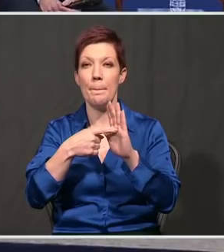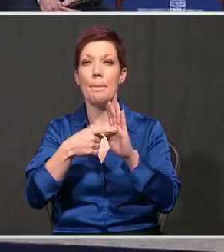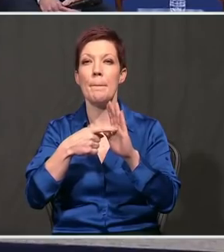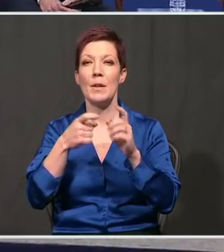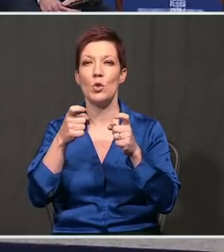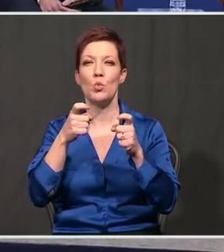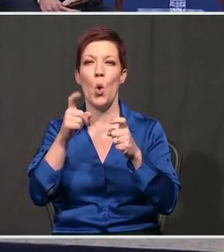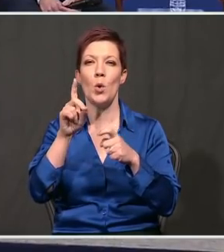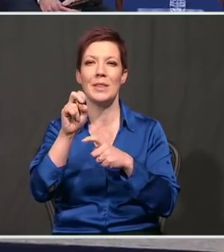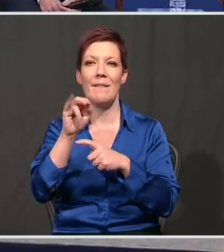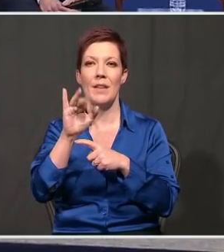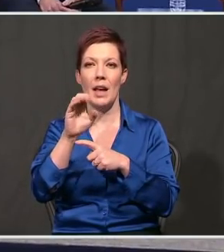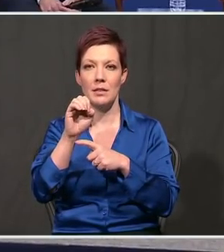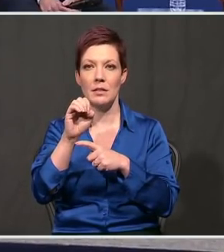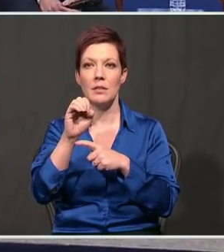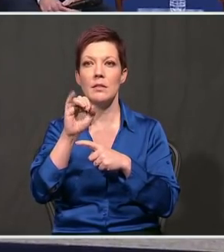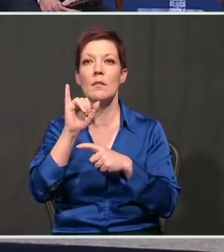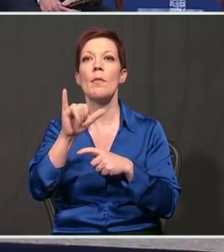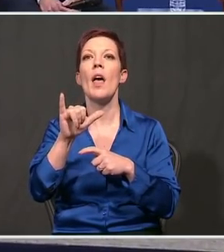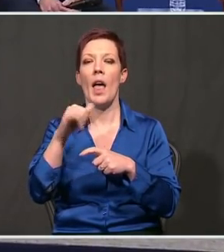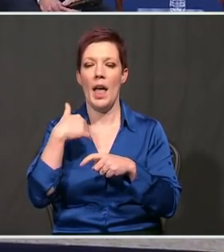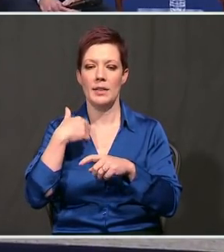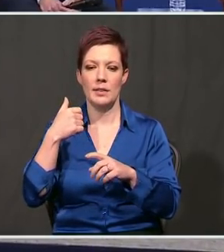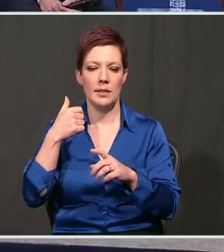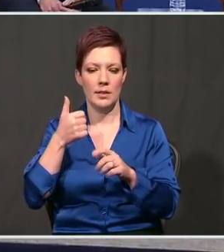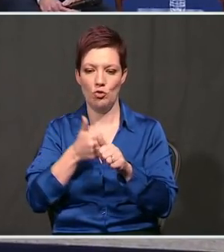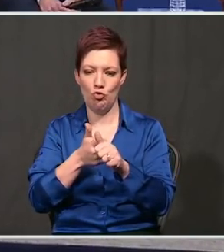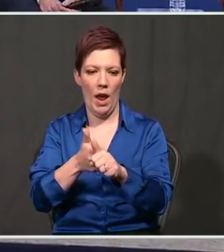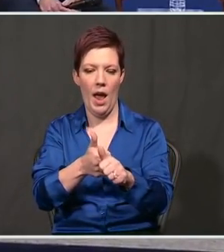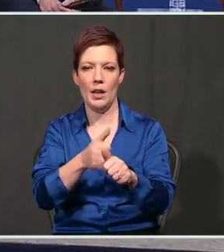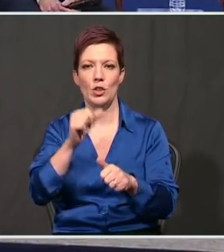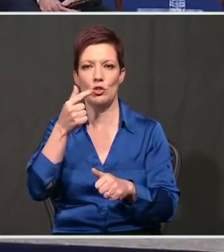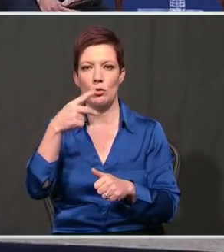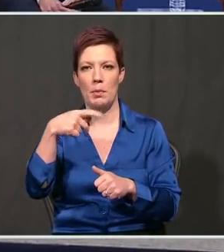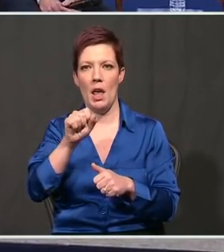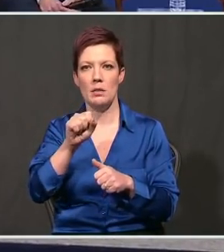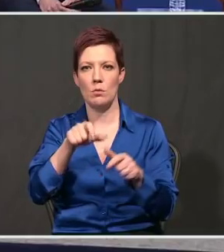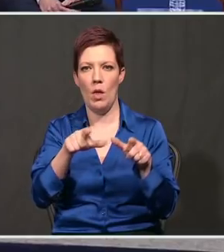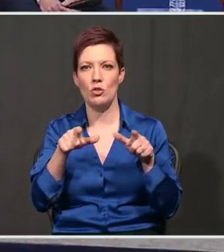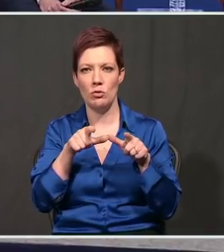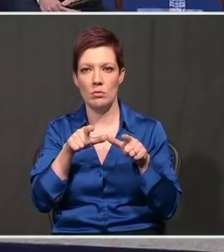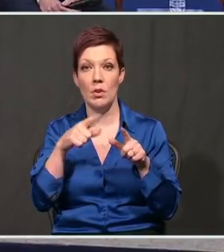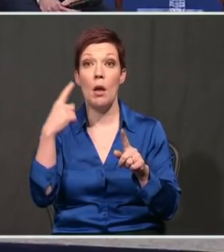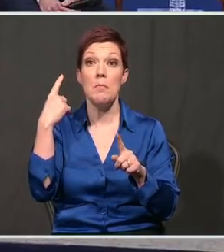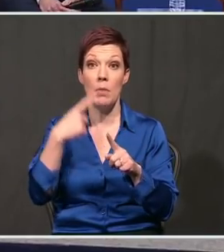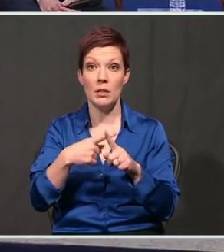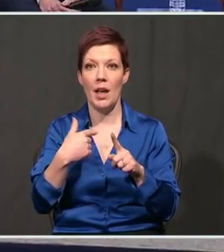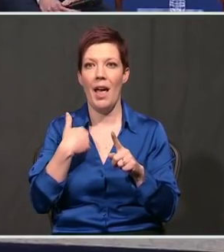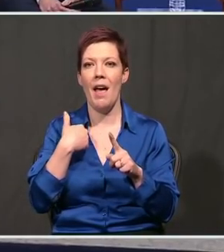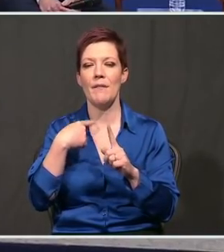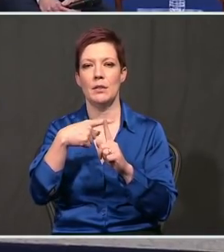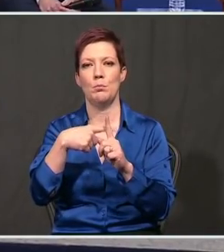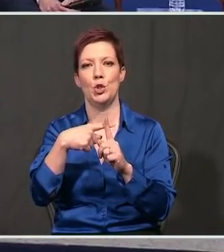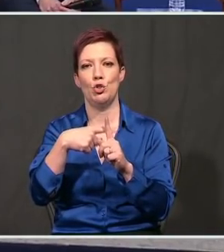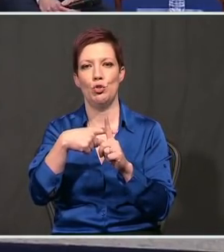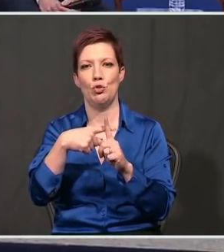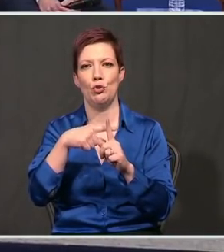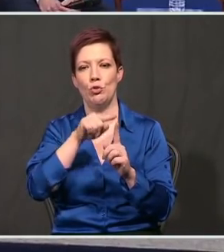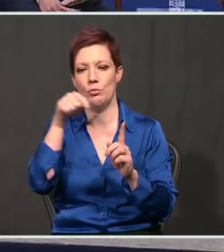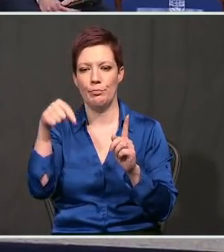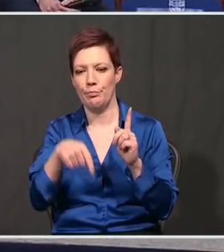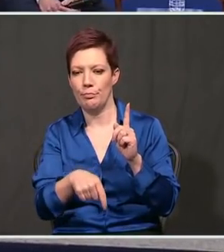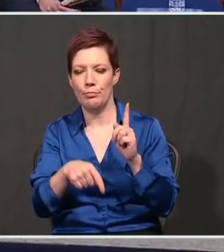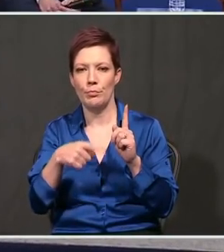device that contracts the GPS location of this box. Plus, there's a thermal temperature probe that goes into